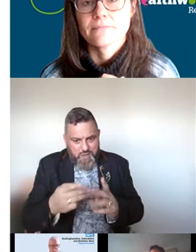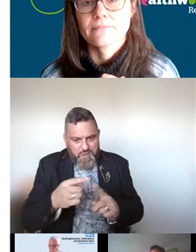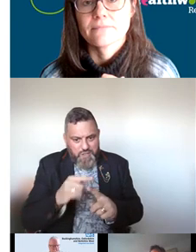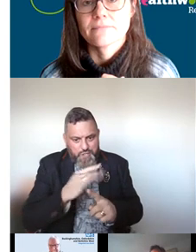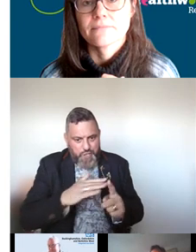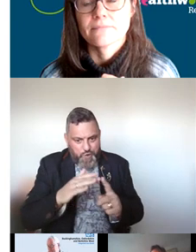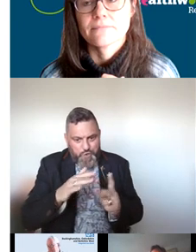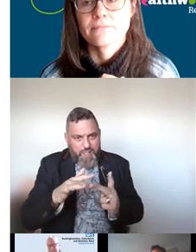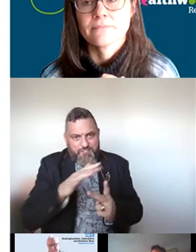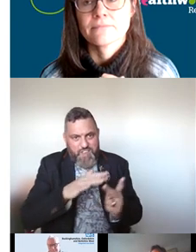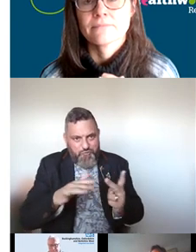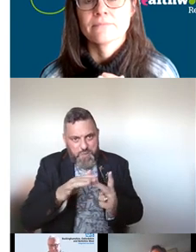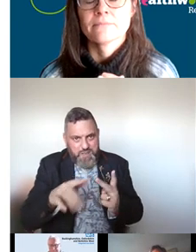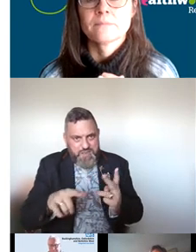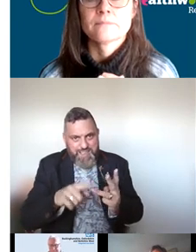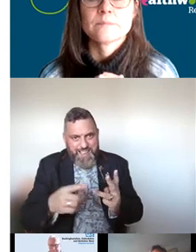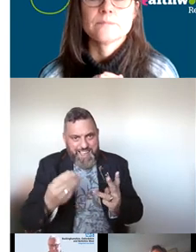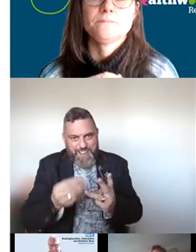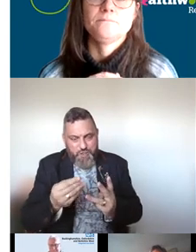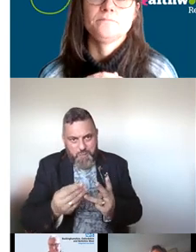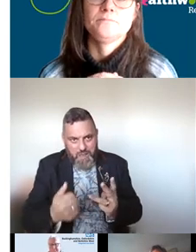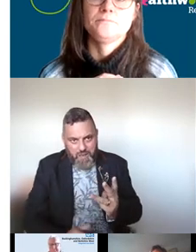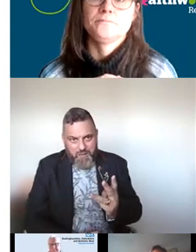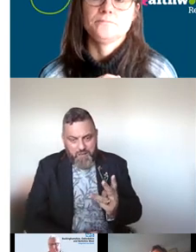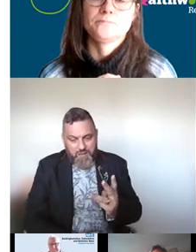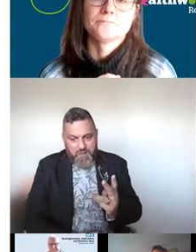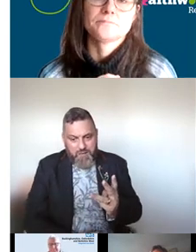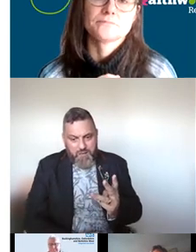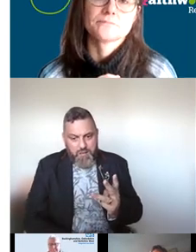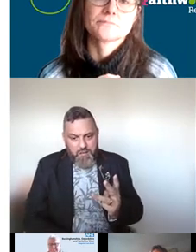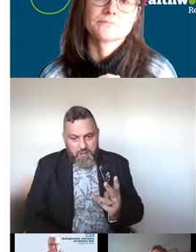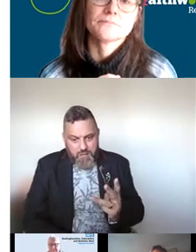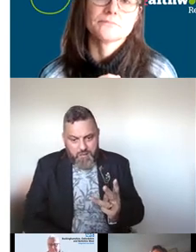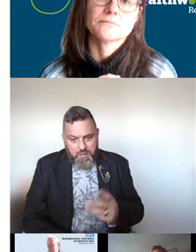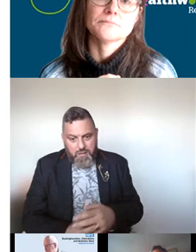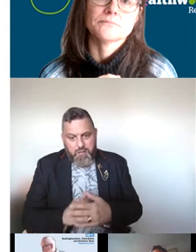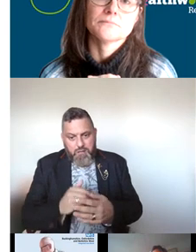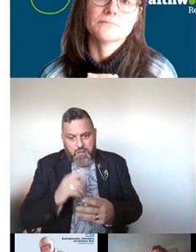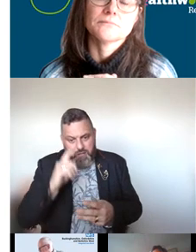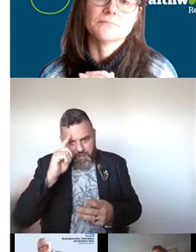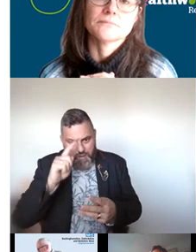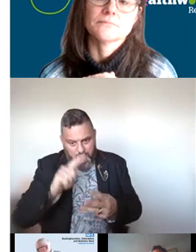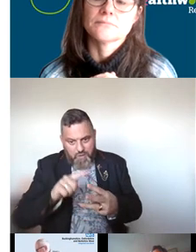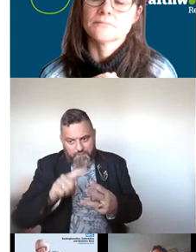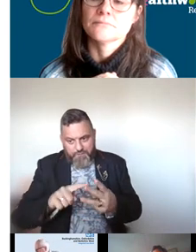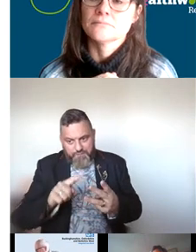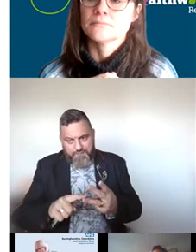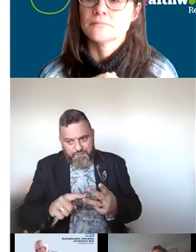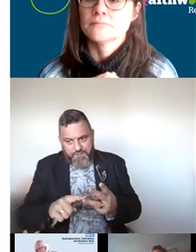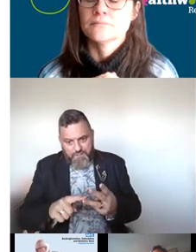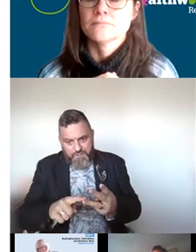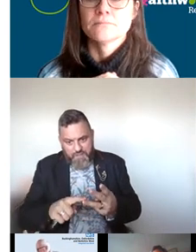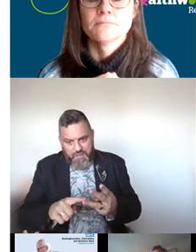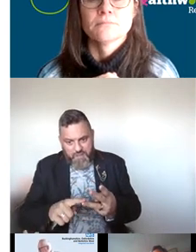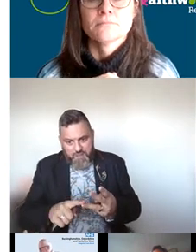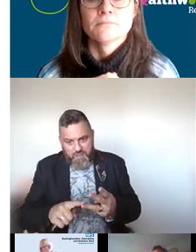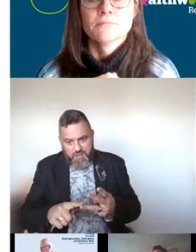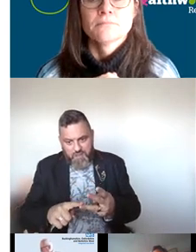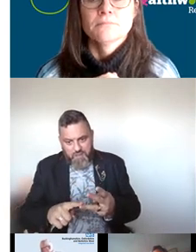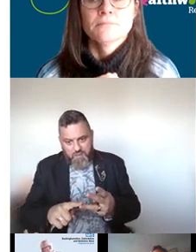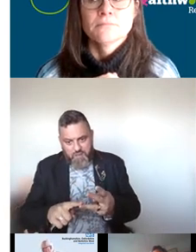and economic. So absolutely everything we do, we start and think of it through those three lenses. So we're not just looking